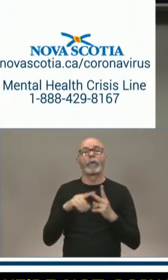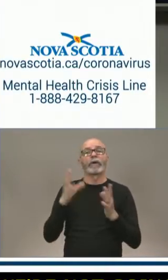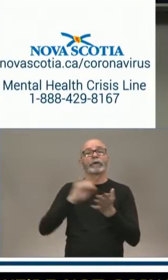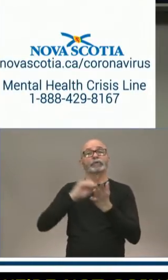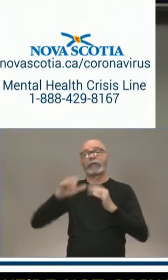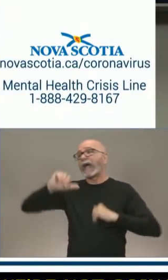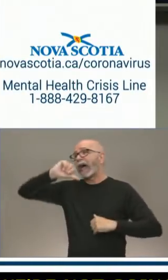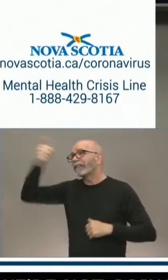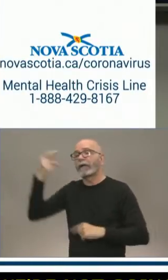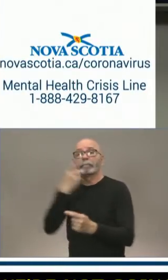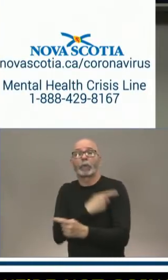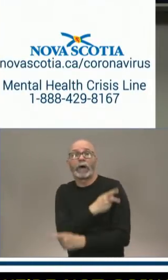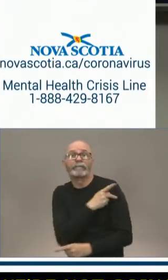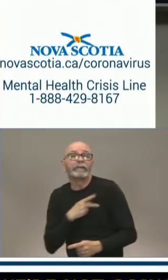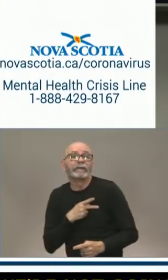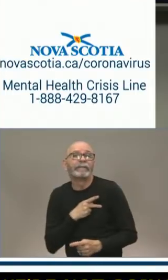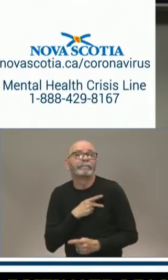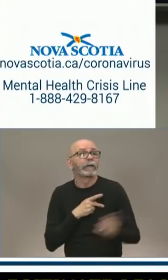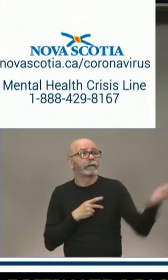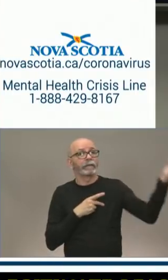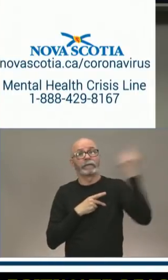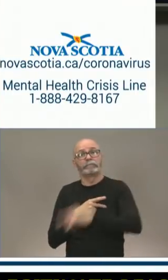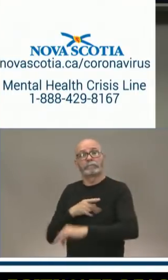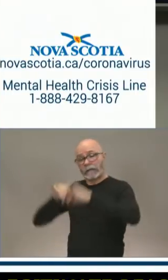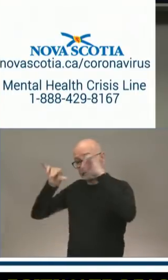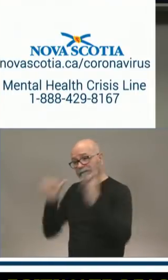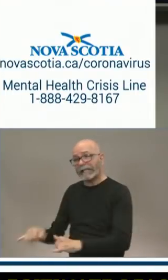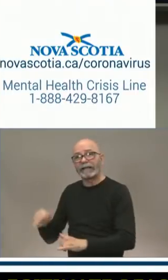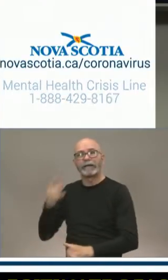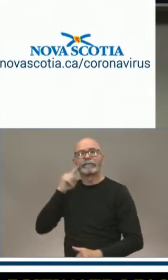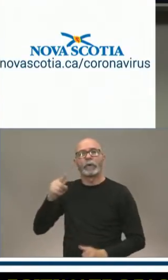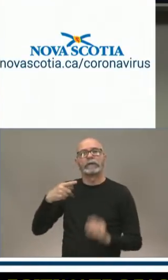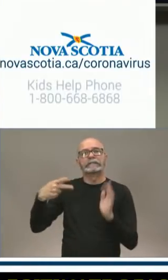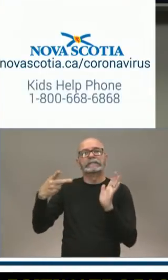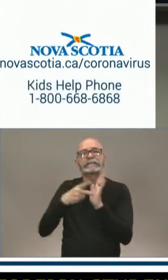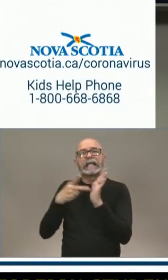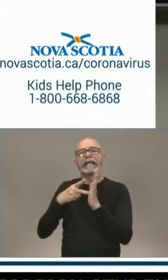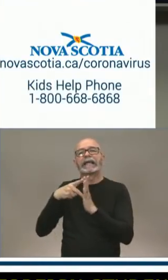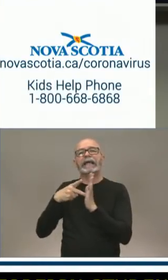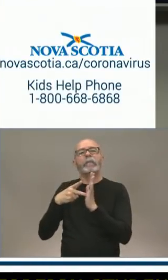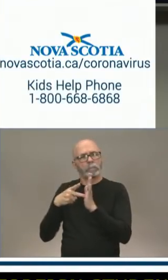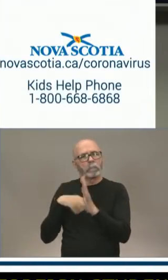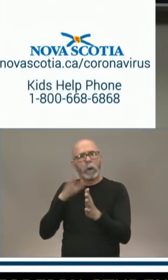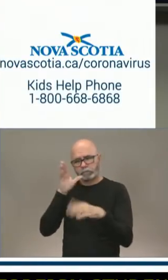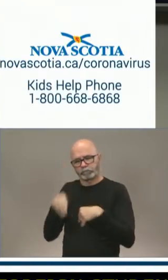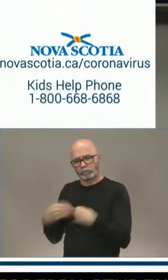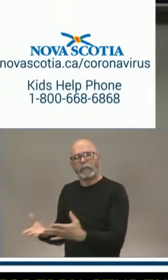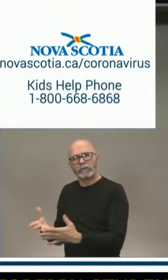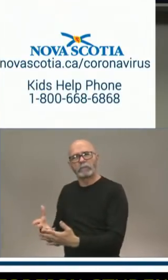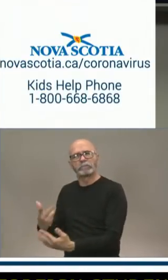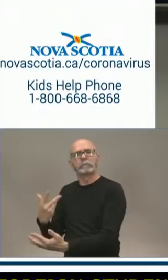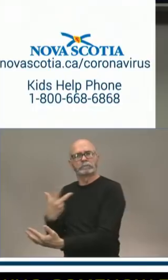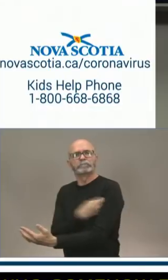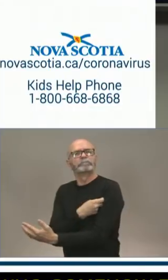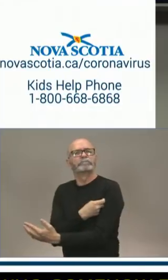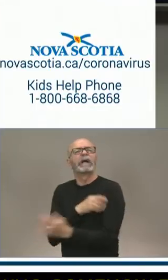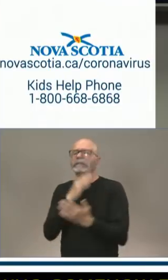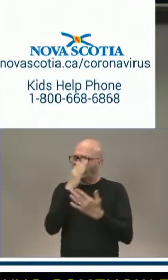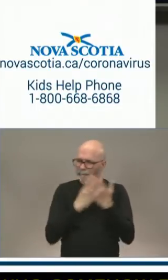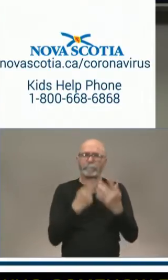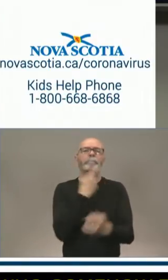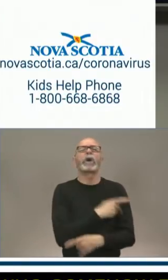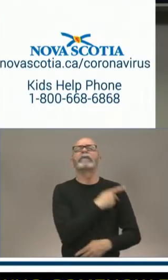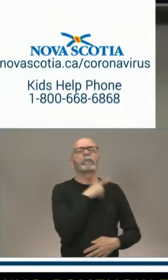just somehow they're now here and now they need their second dose, we'll accommodate that. But we're and all provinces are the same. We are actively